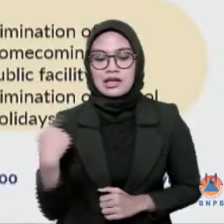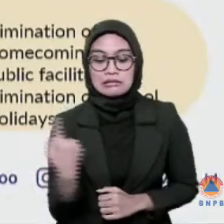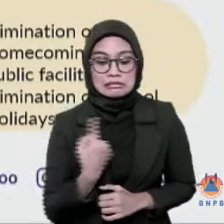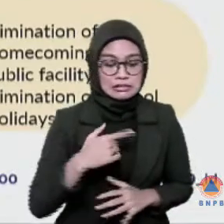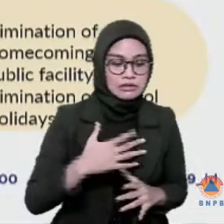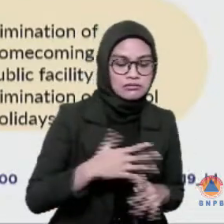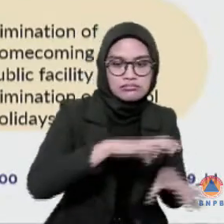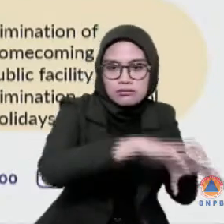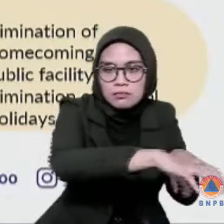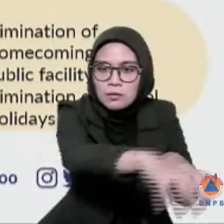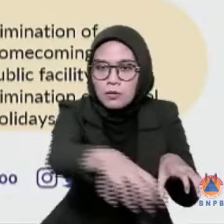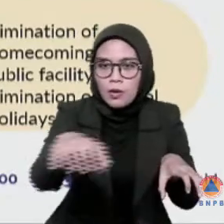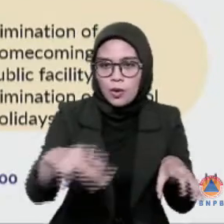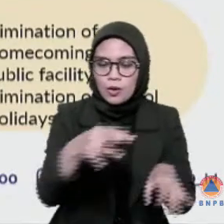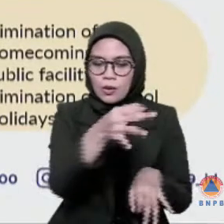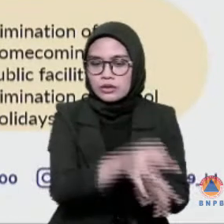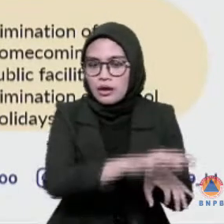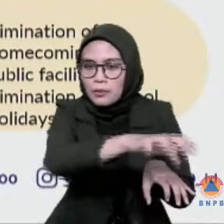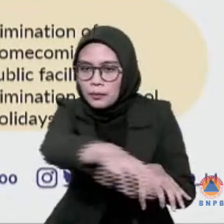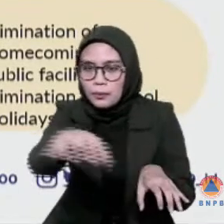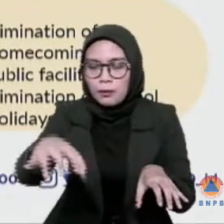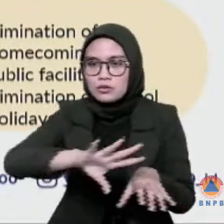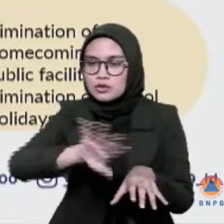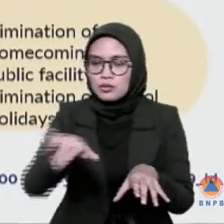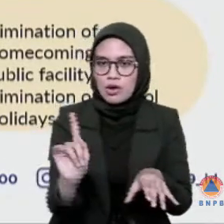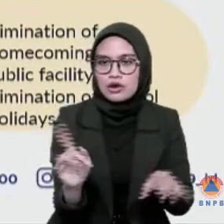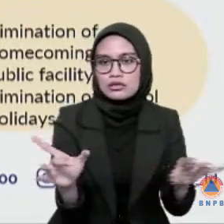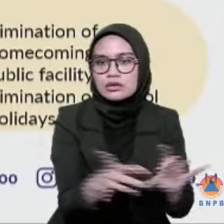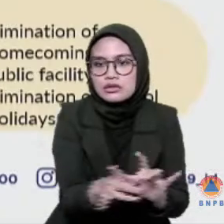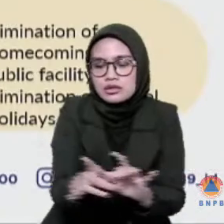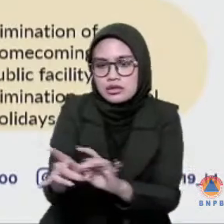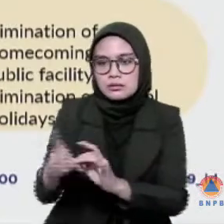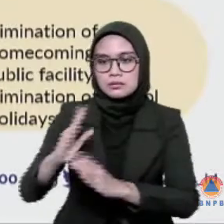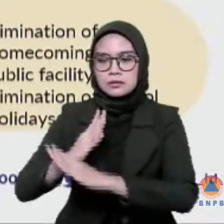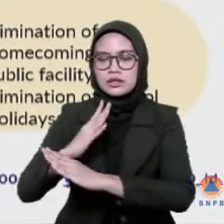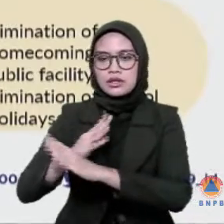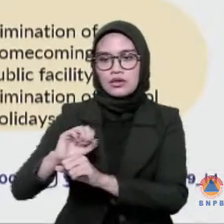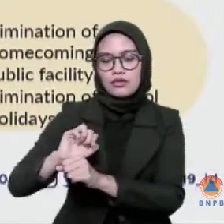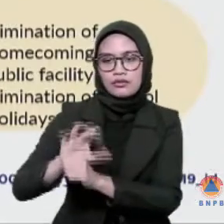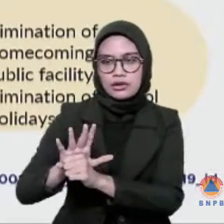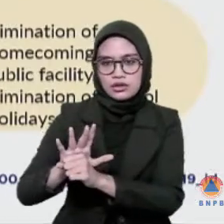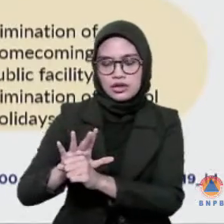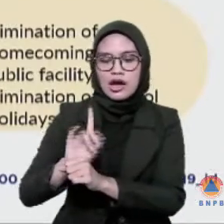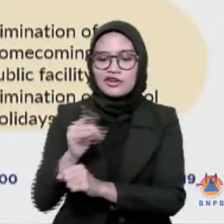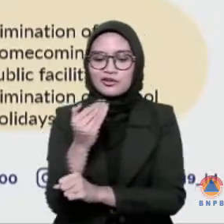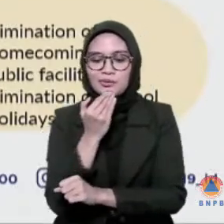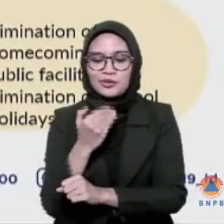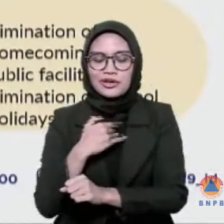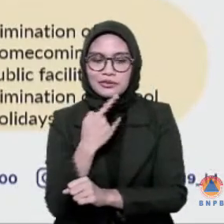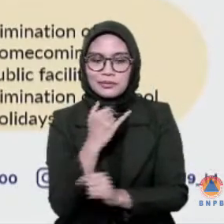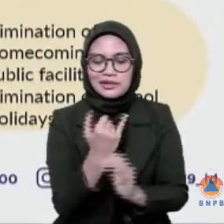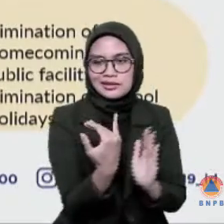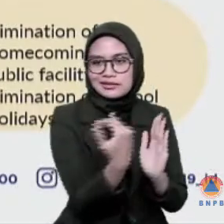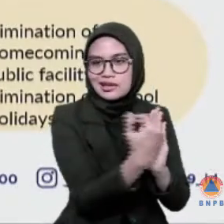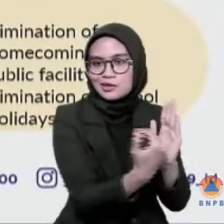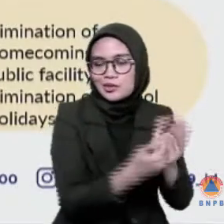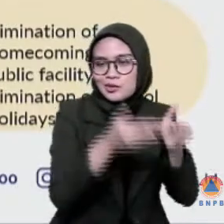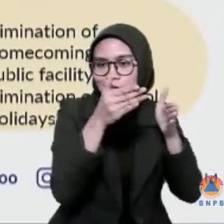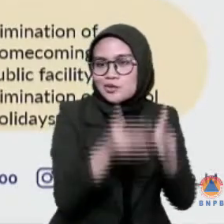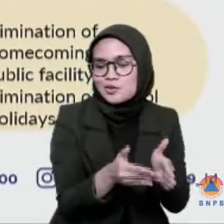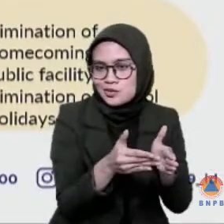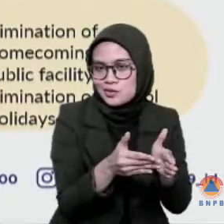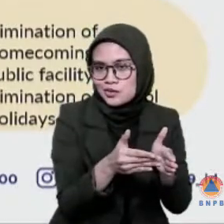and cities. And the government has issued a national COVID-19 control strategy, including the